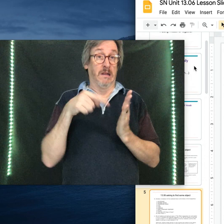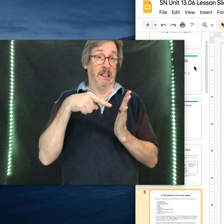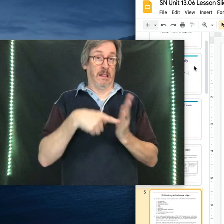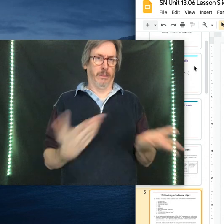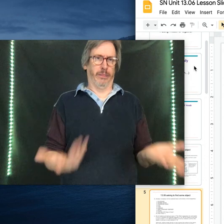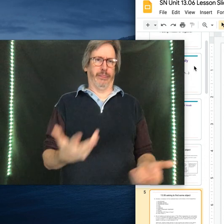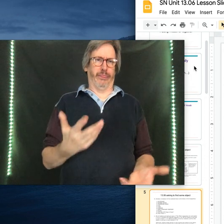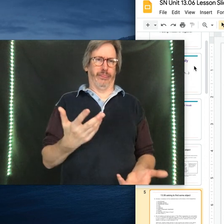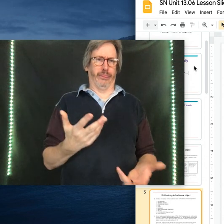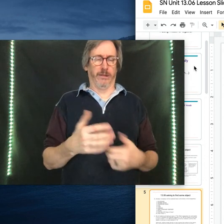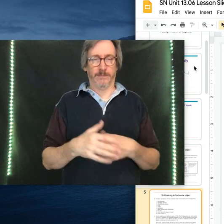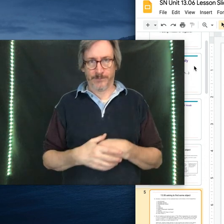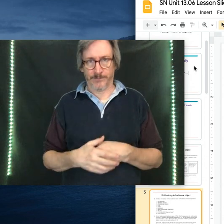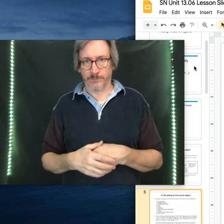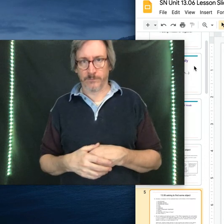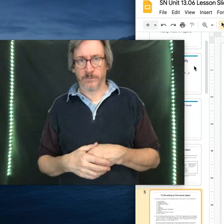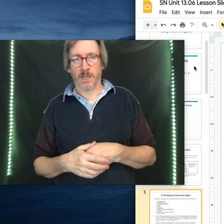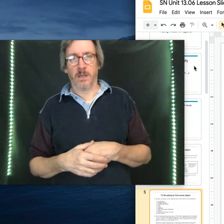Book.